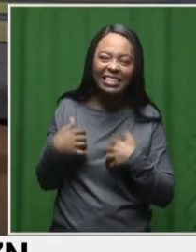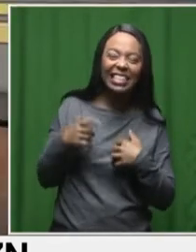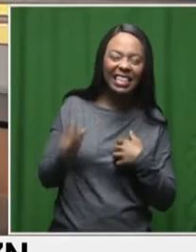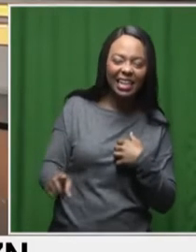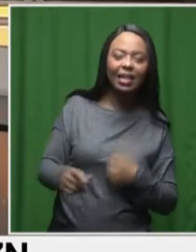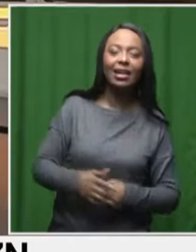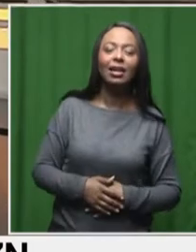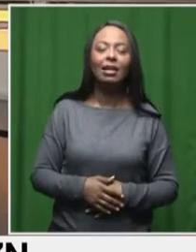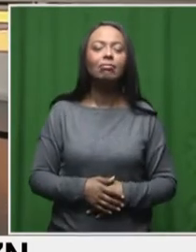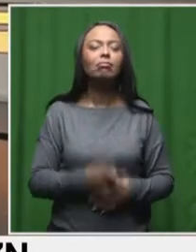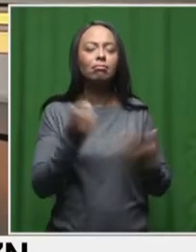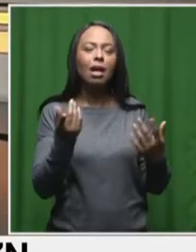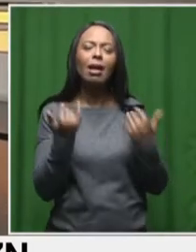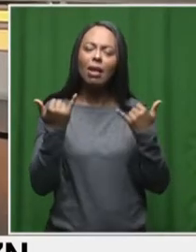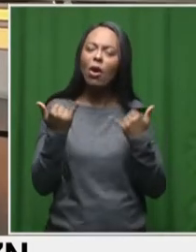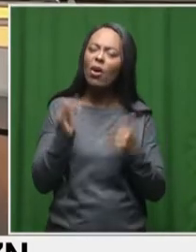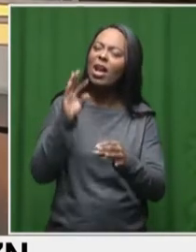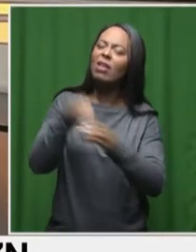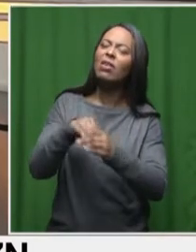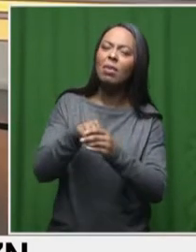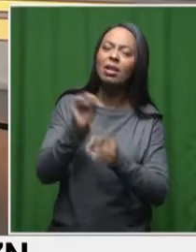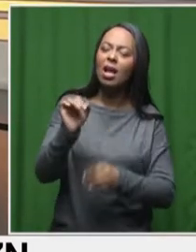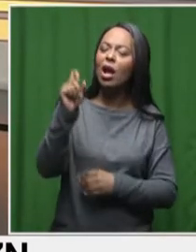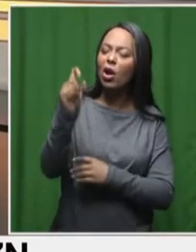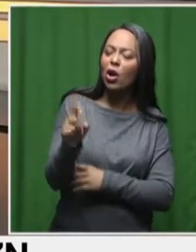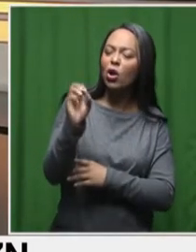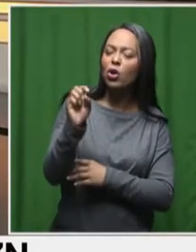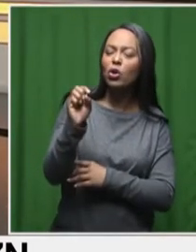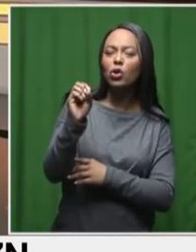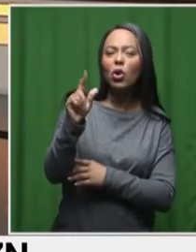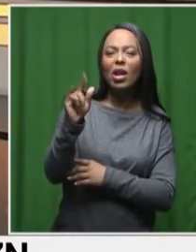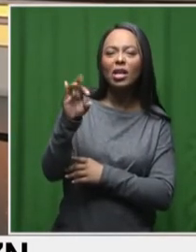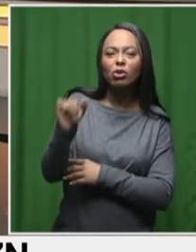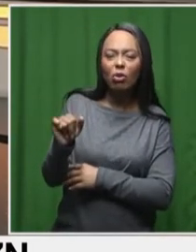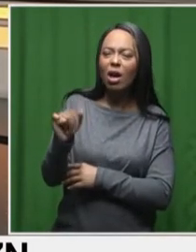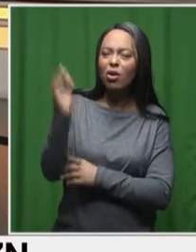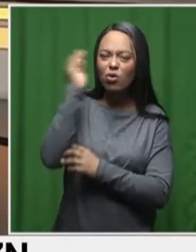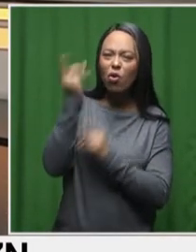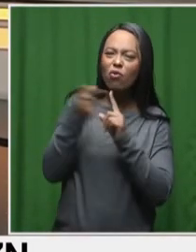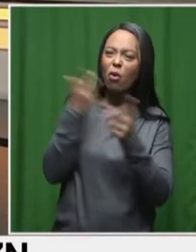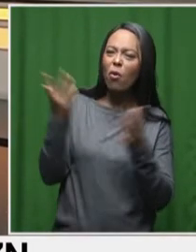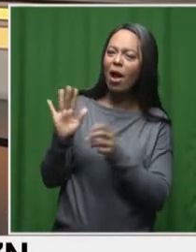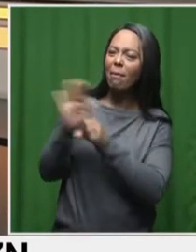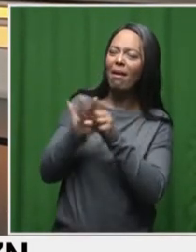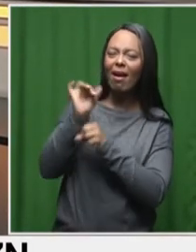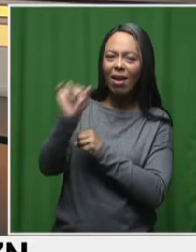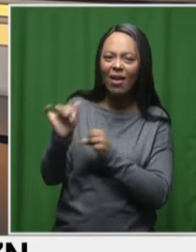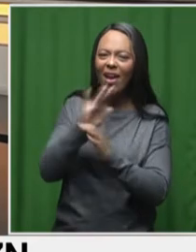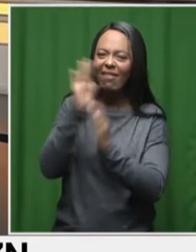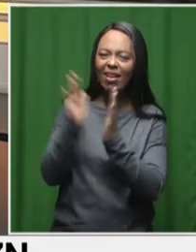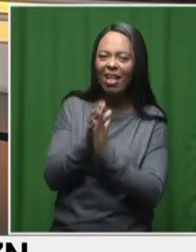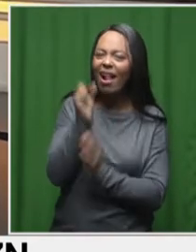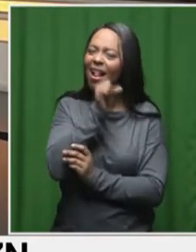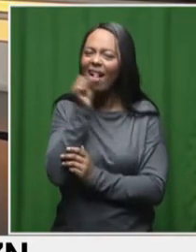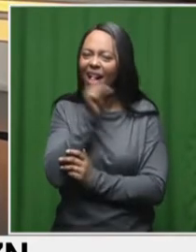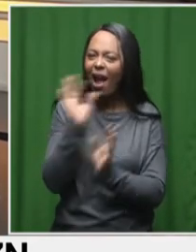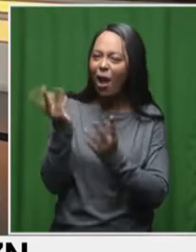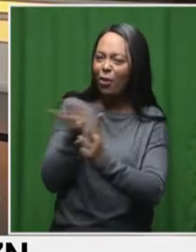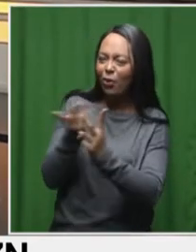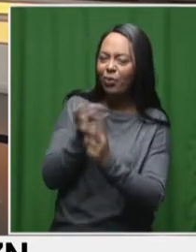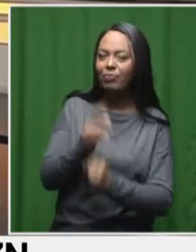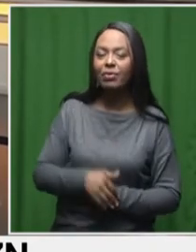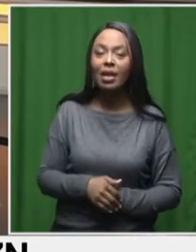that involvement, Xolisa, as well, from where you know her from and who she is today, and your performance on stage together. You